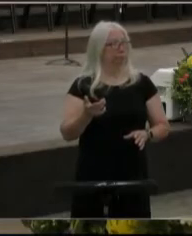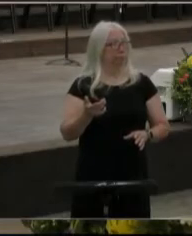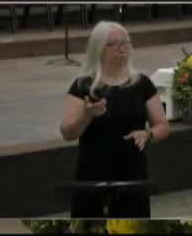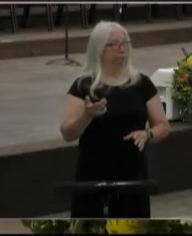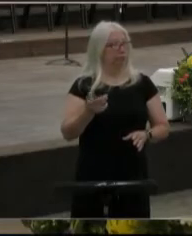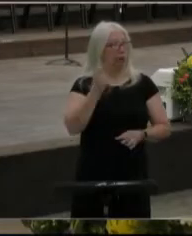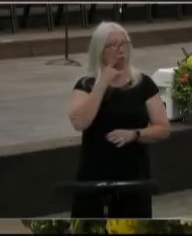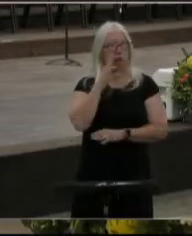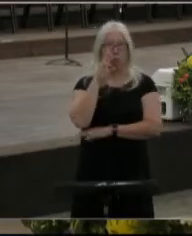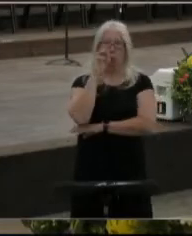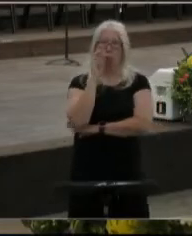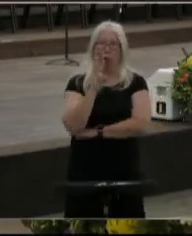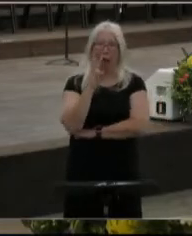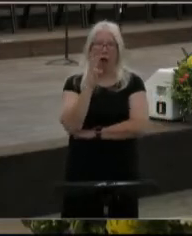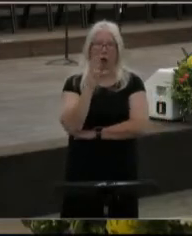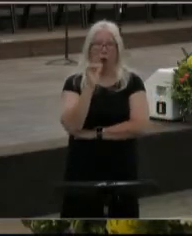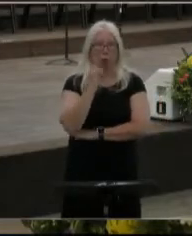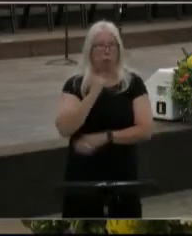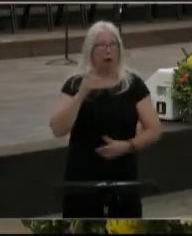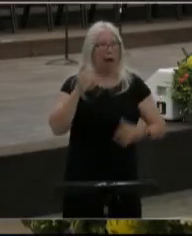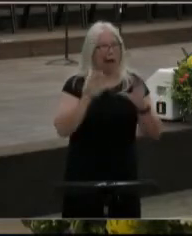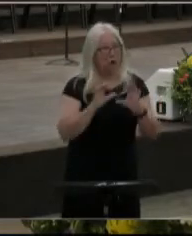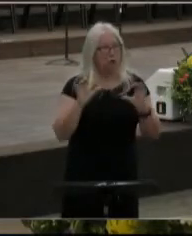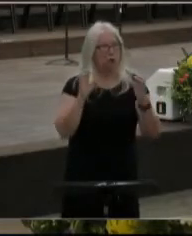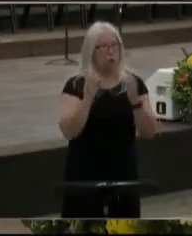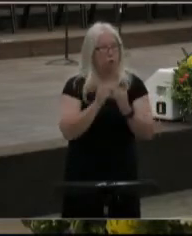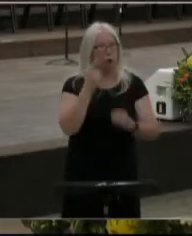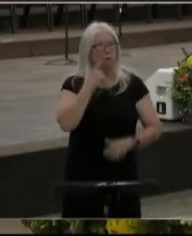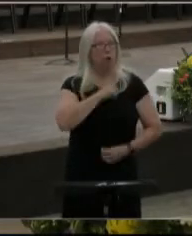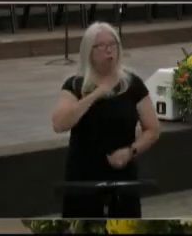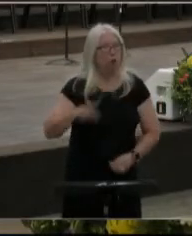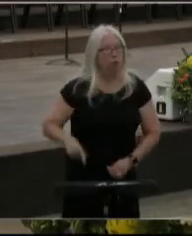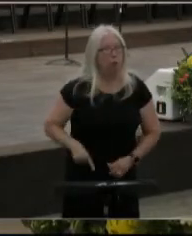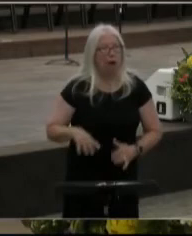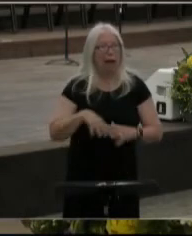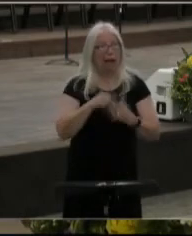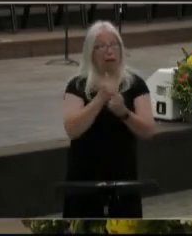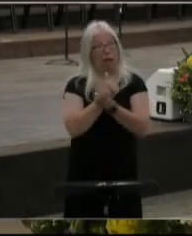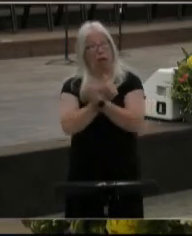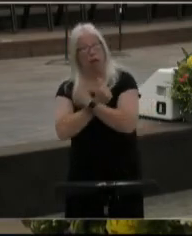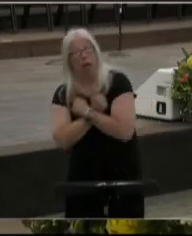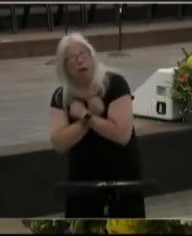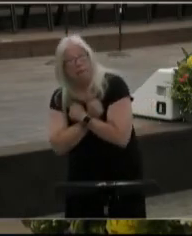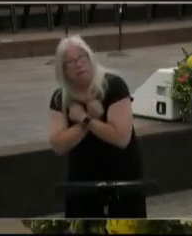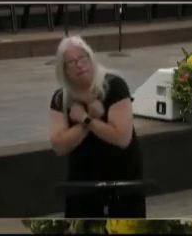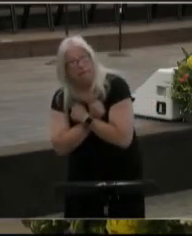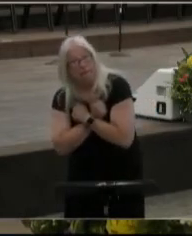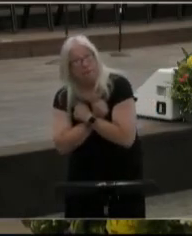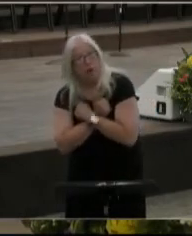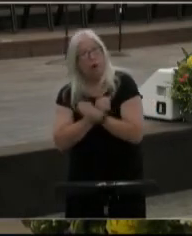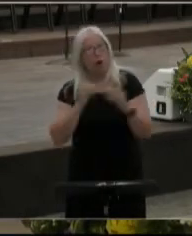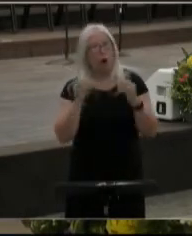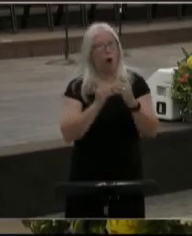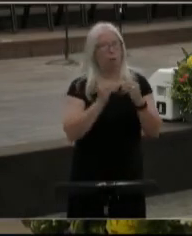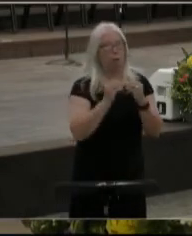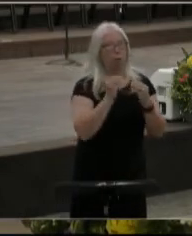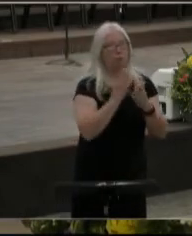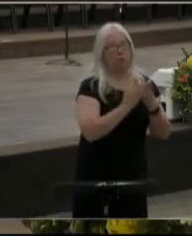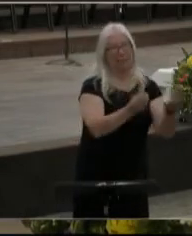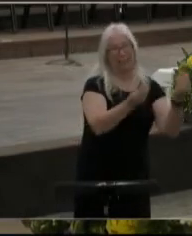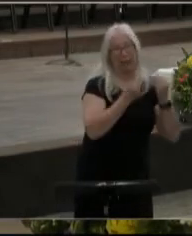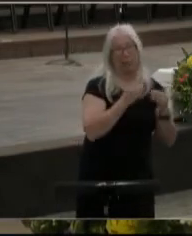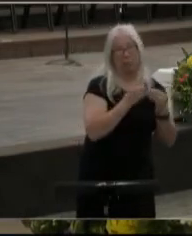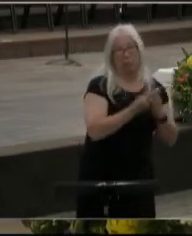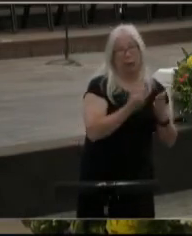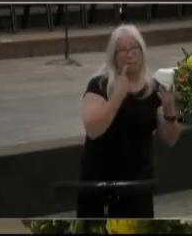And I was like, wow, would I do more for the Lord out of love? Or would I do more if somebody gave me more money